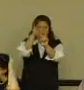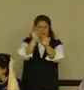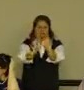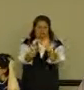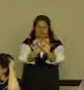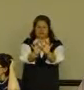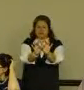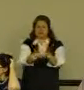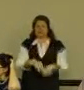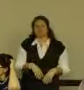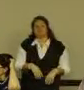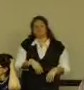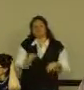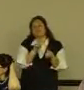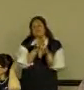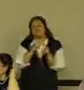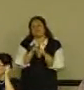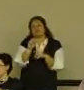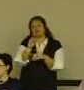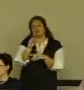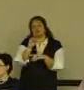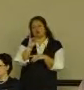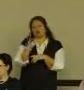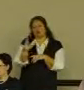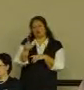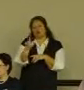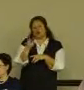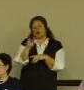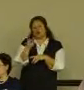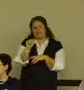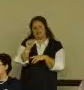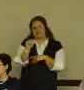The other thing about social media is it's wonderful for networking.